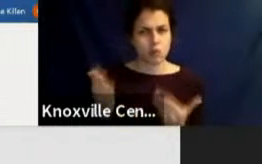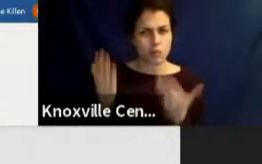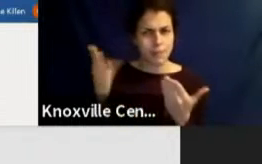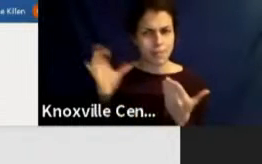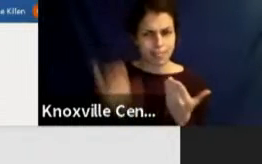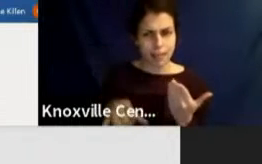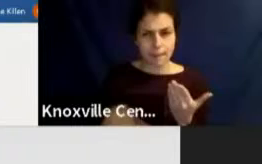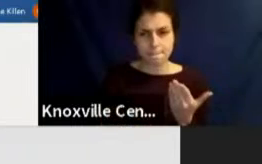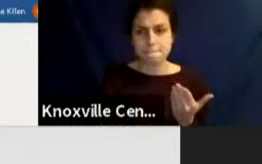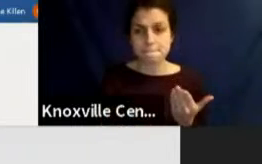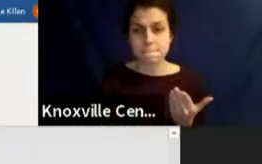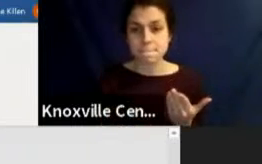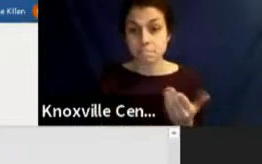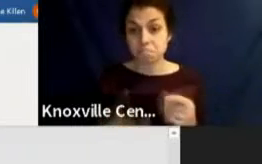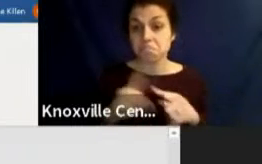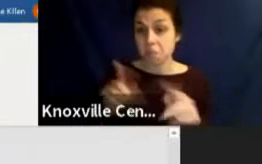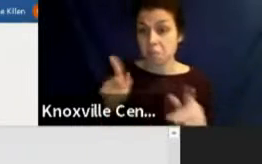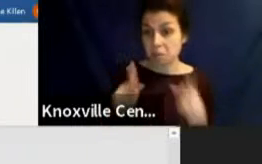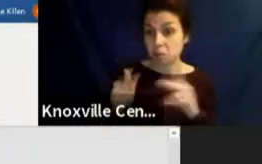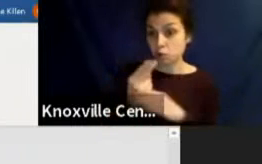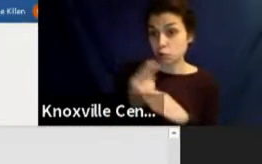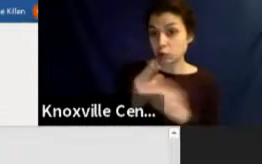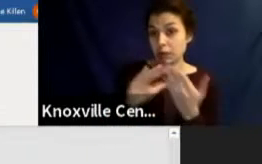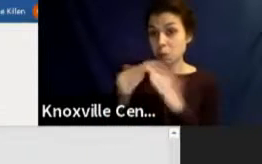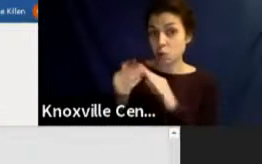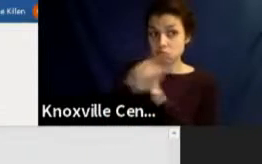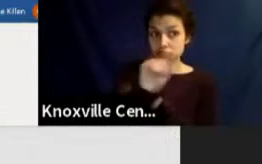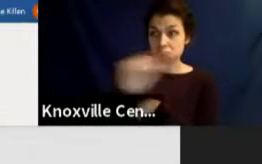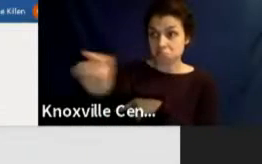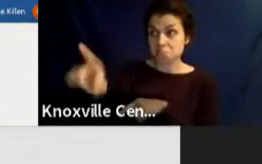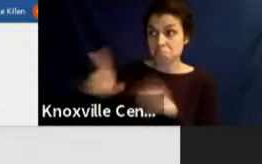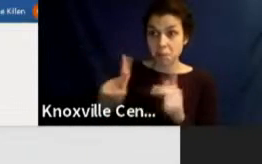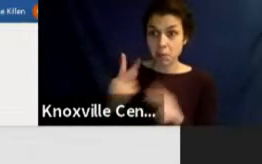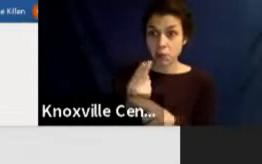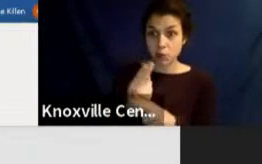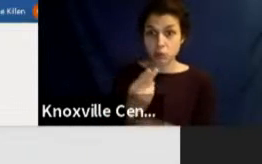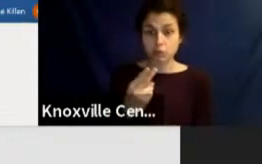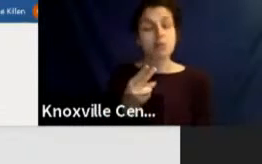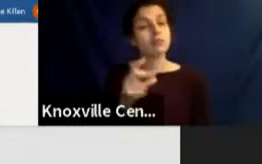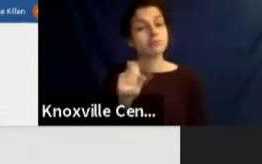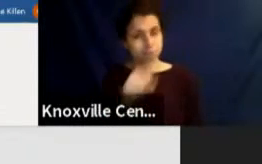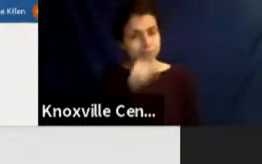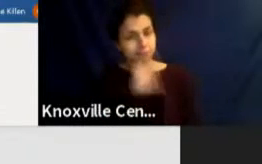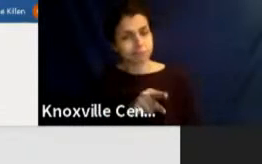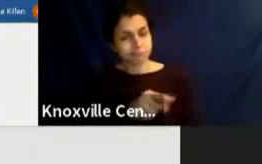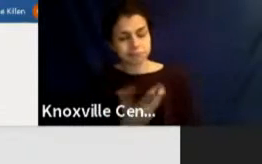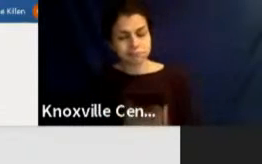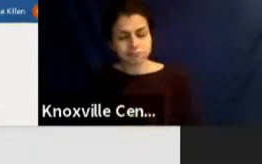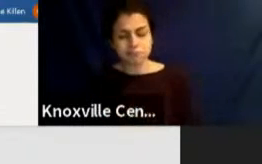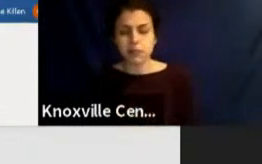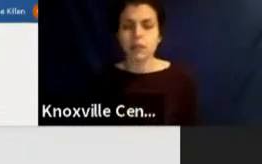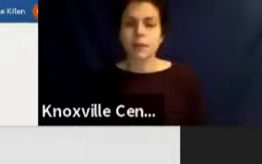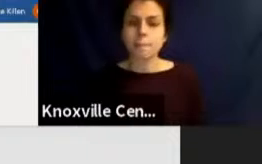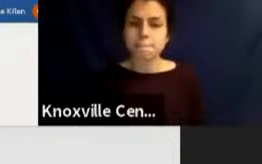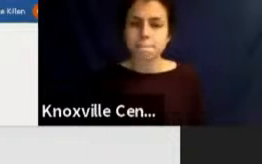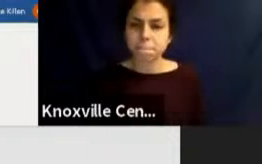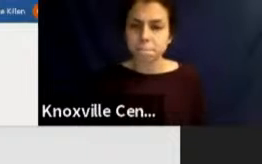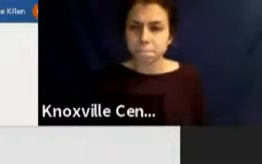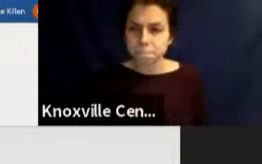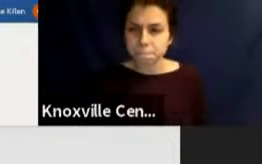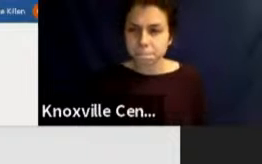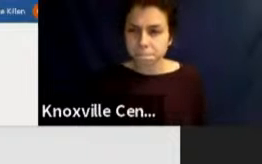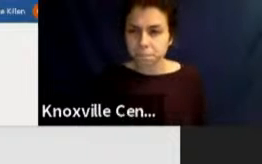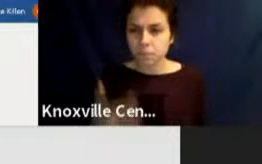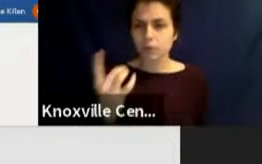in the community, though, and they're available. Yes. I would just recommend we stick to the therefore